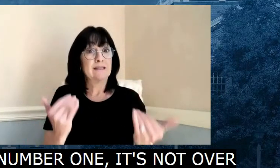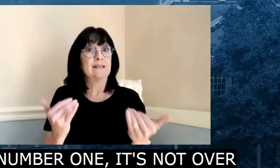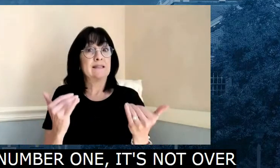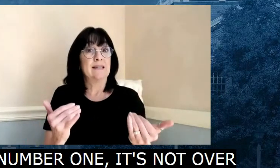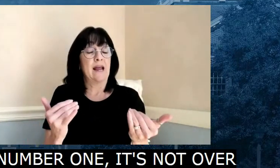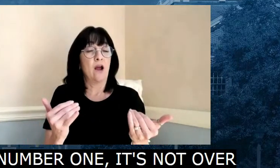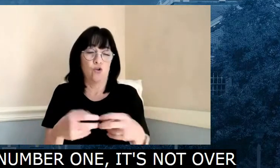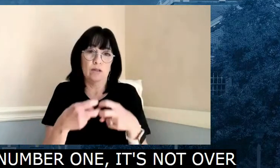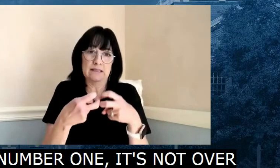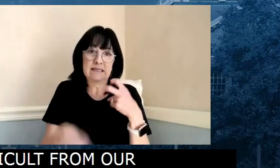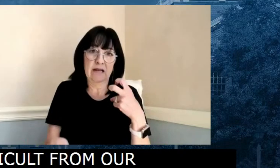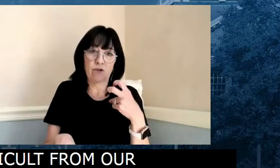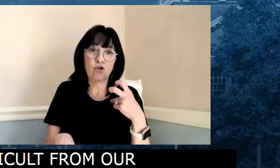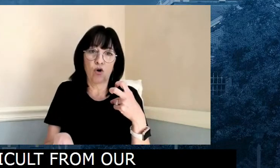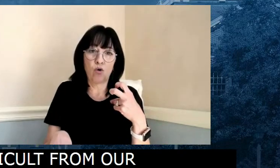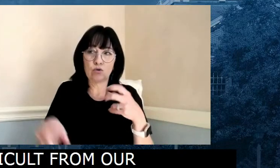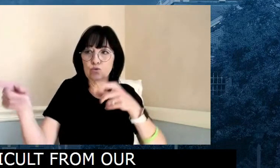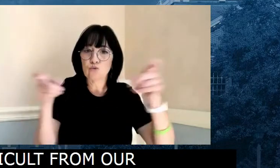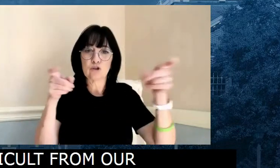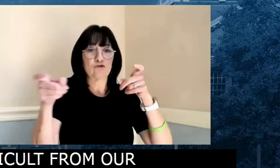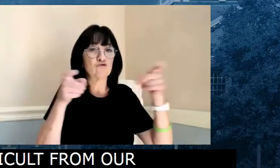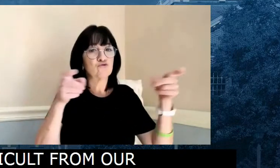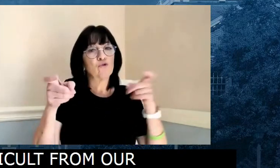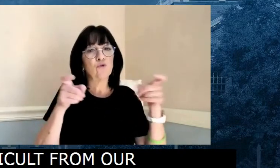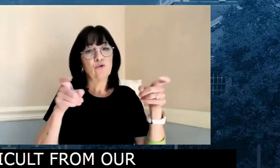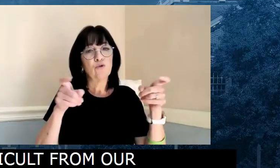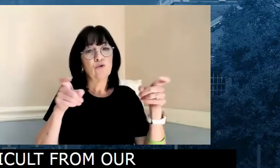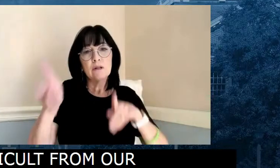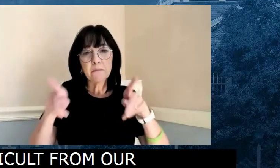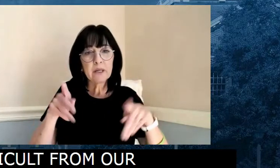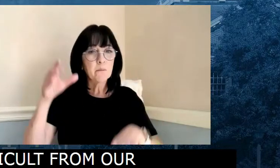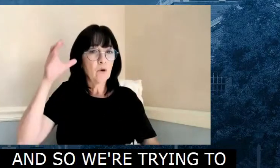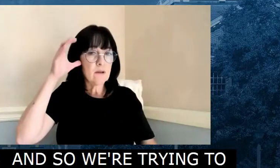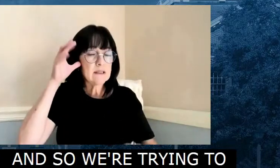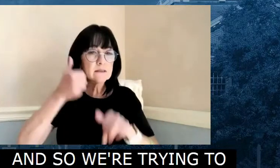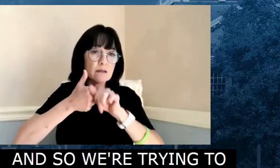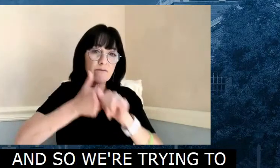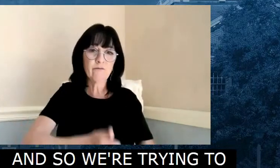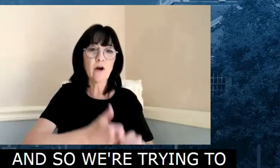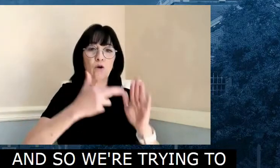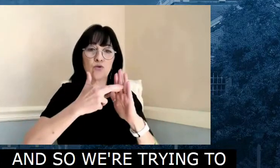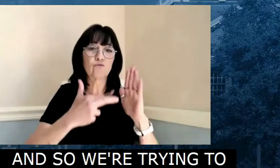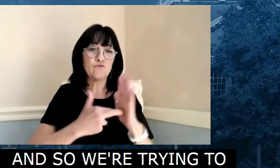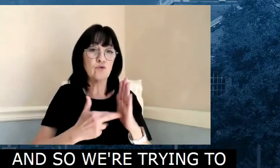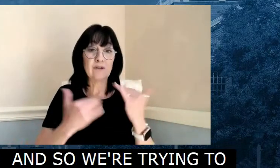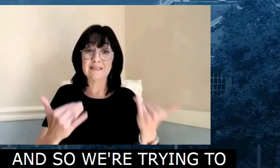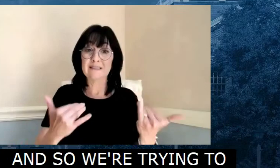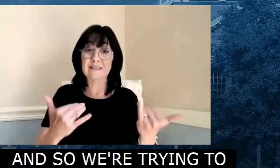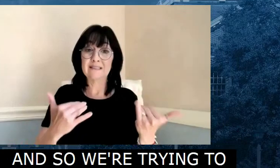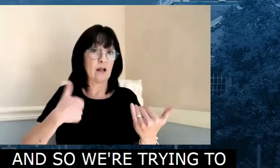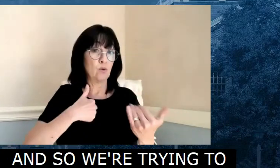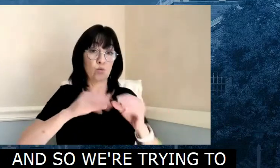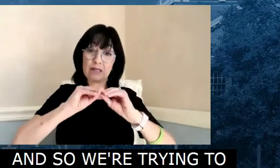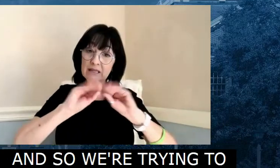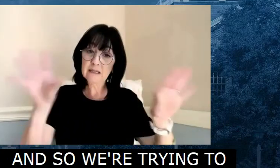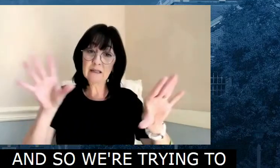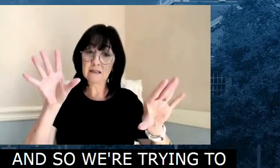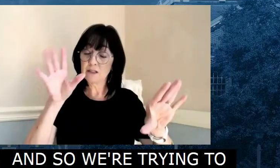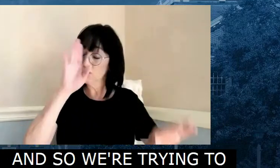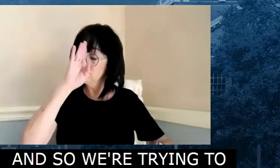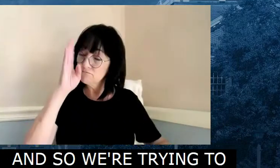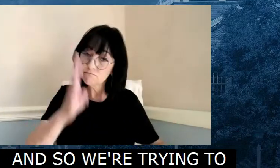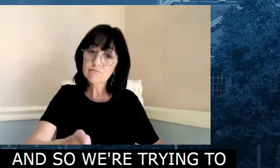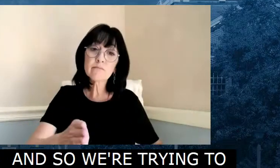enforce it. And so we're trying to keep the messaging clear that people who aren't vaccinated need to get vaccinated, and use